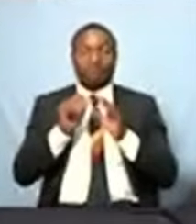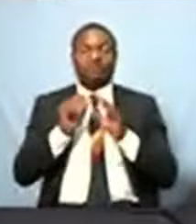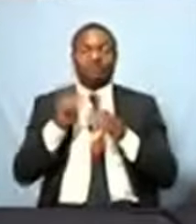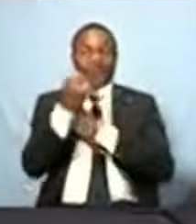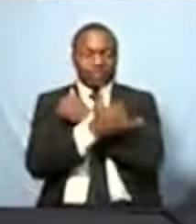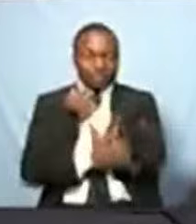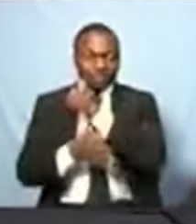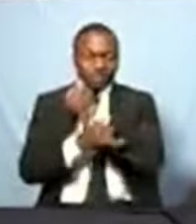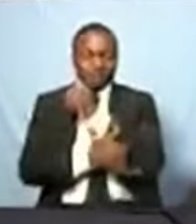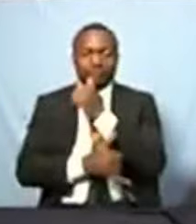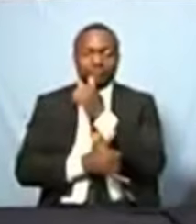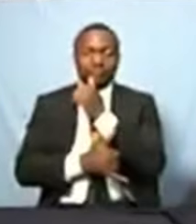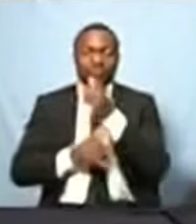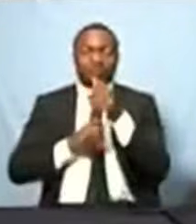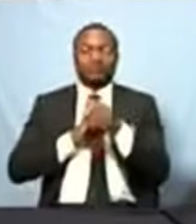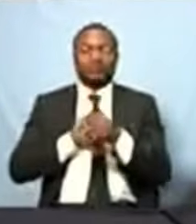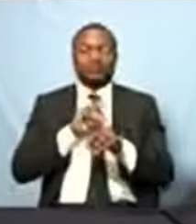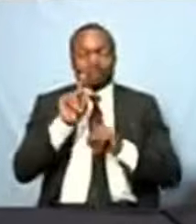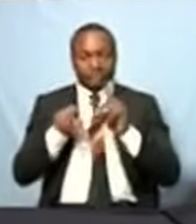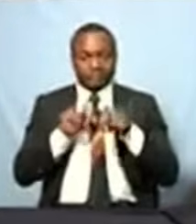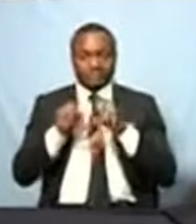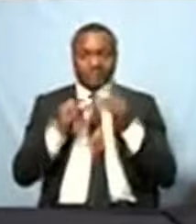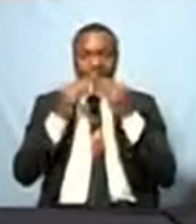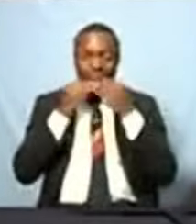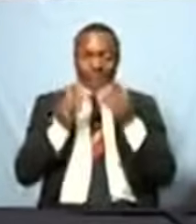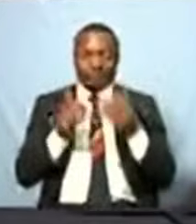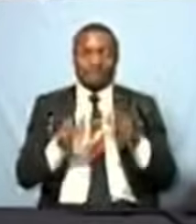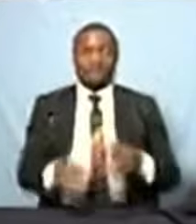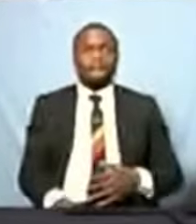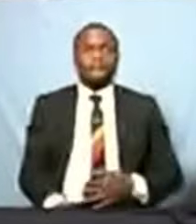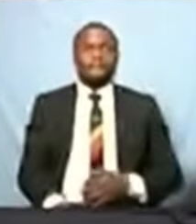all of its people. I thank you.